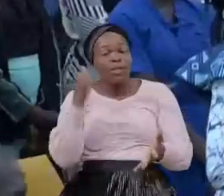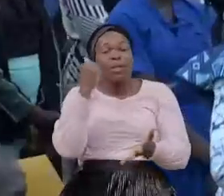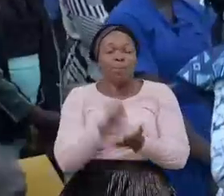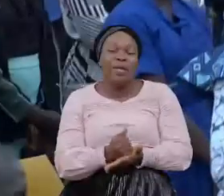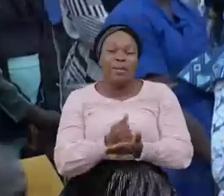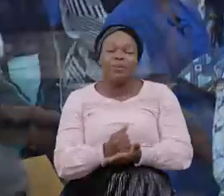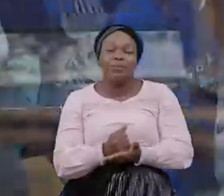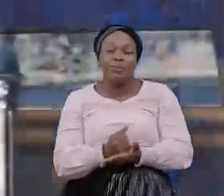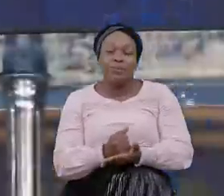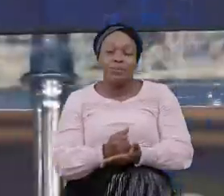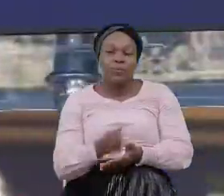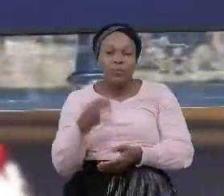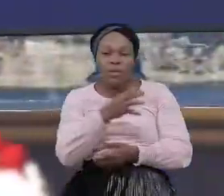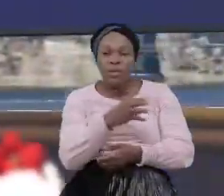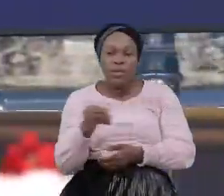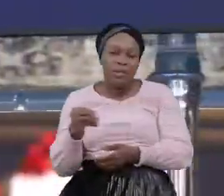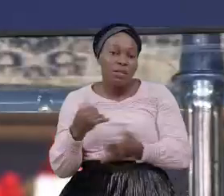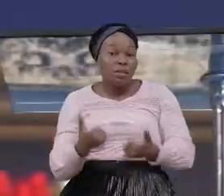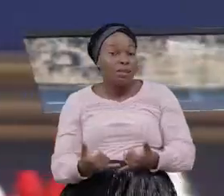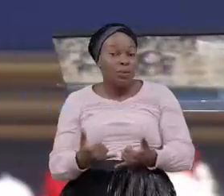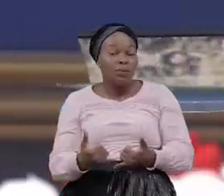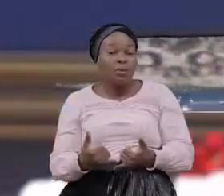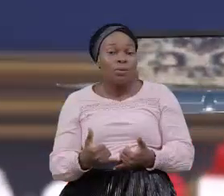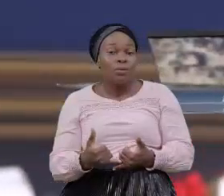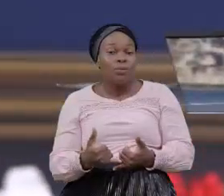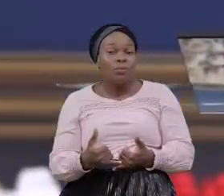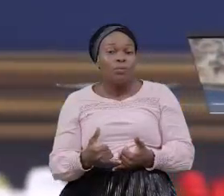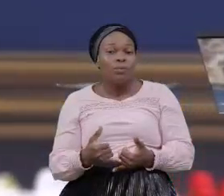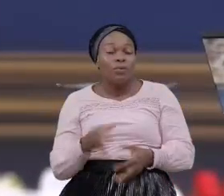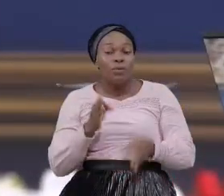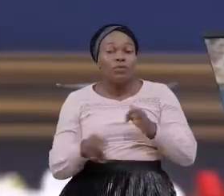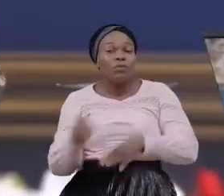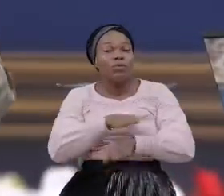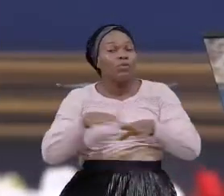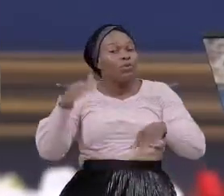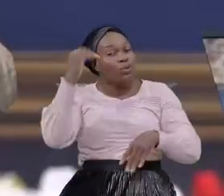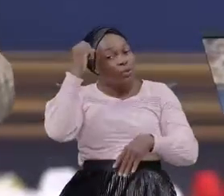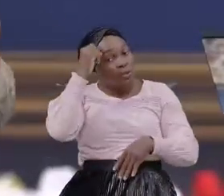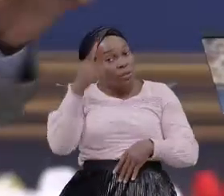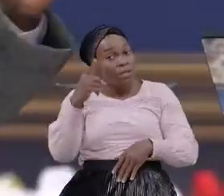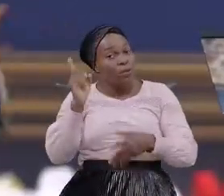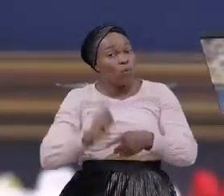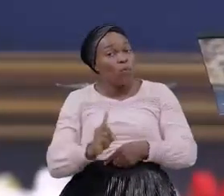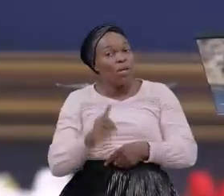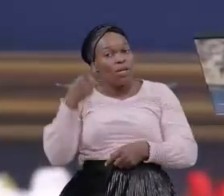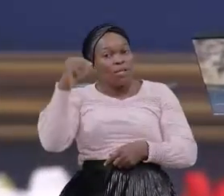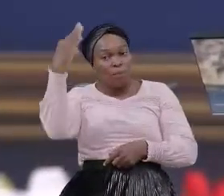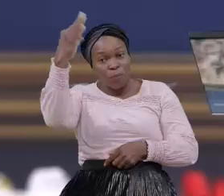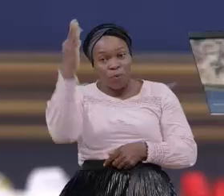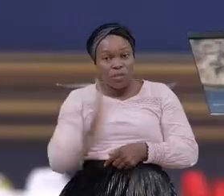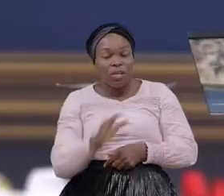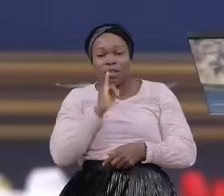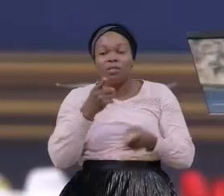Now, those who may not understand where I'm coming from, there have been times in the